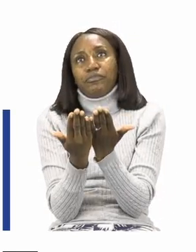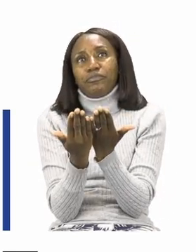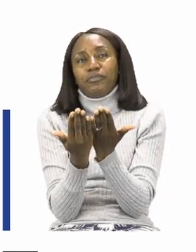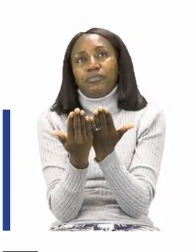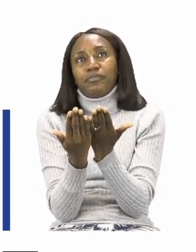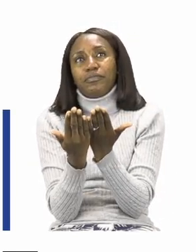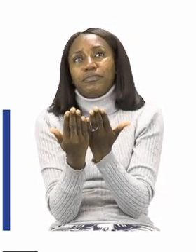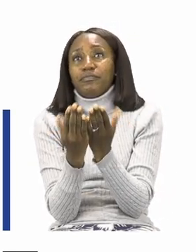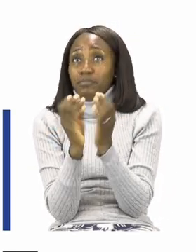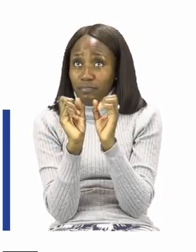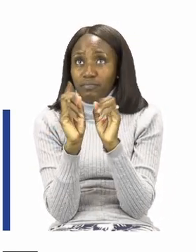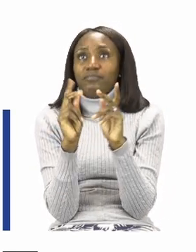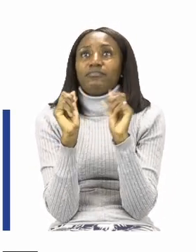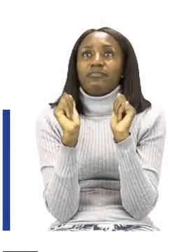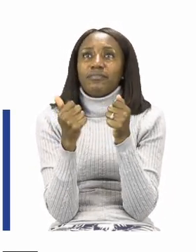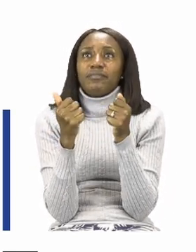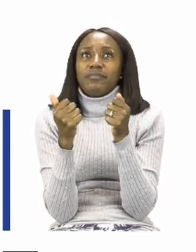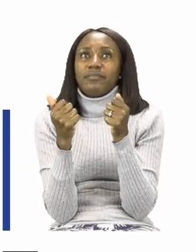Right.